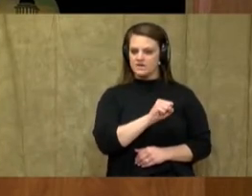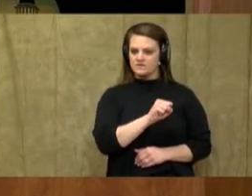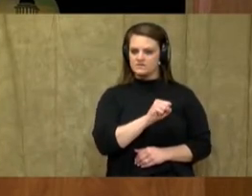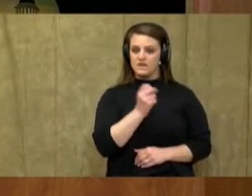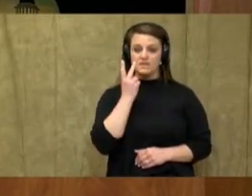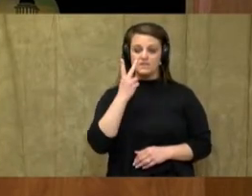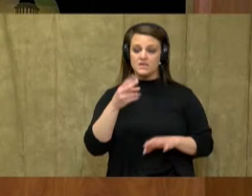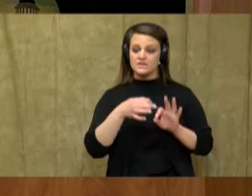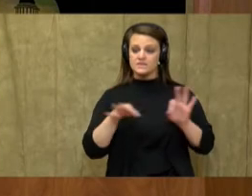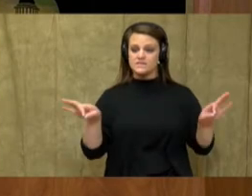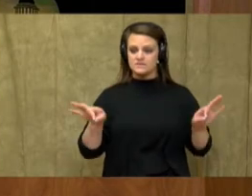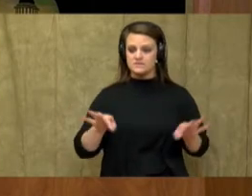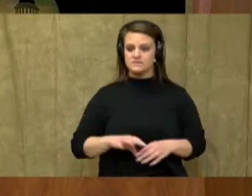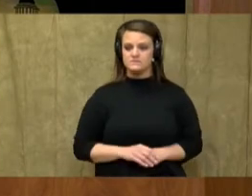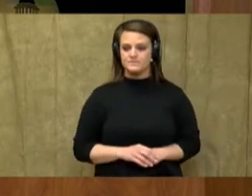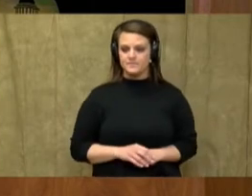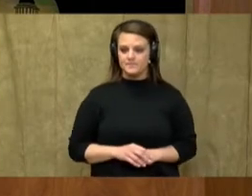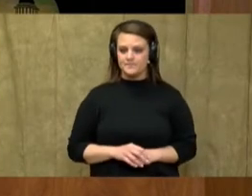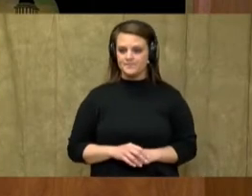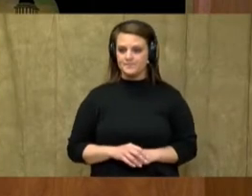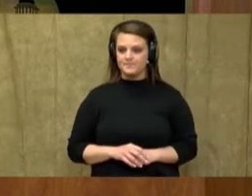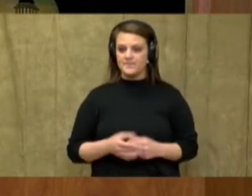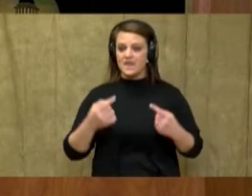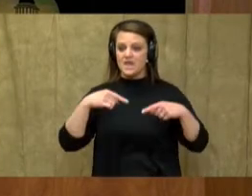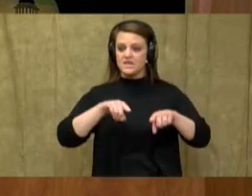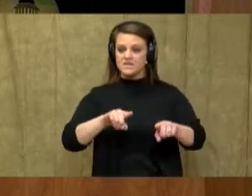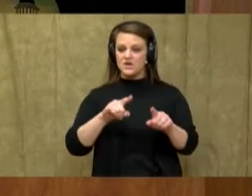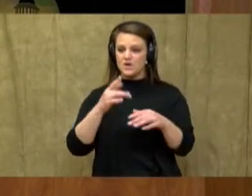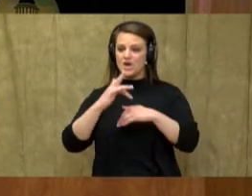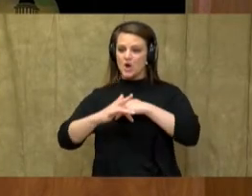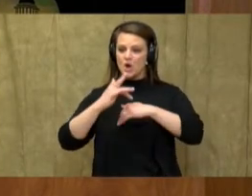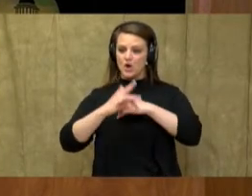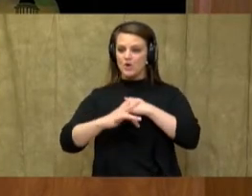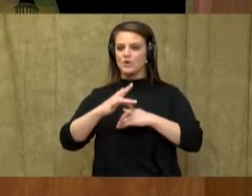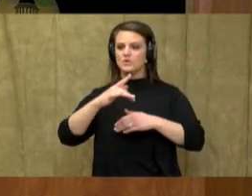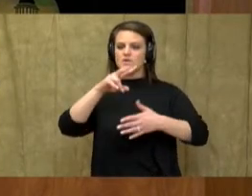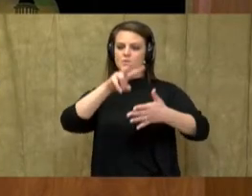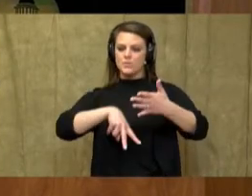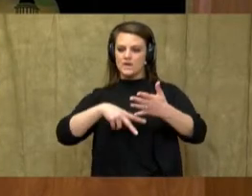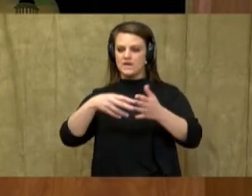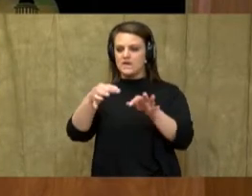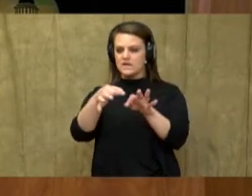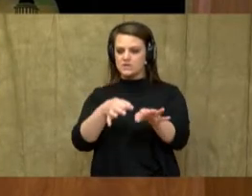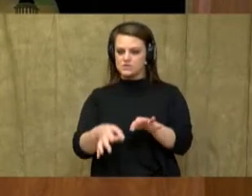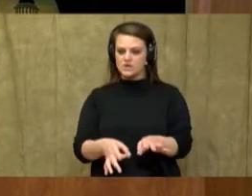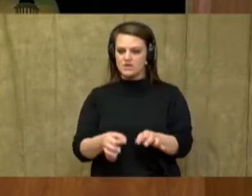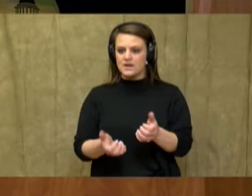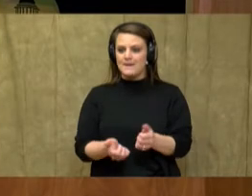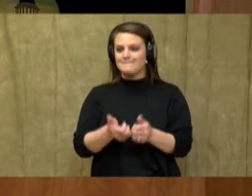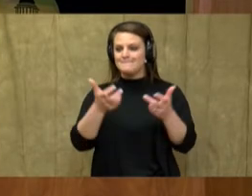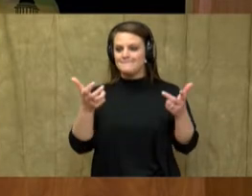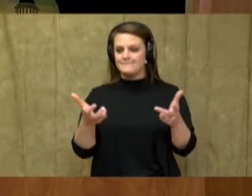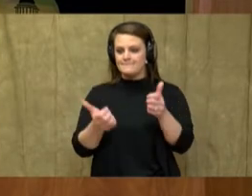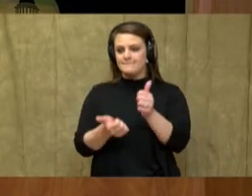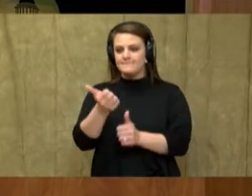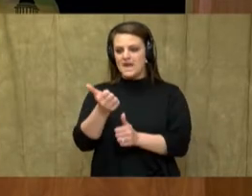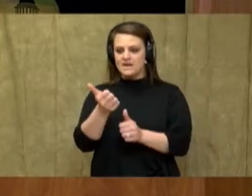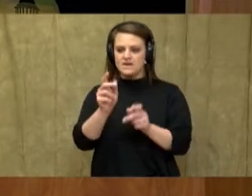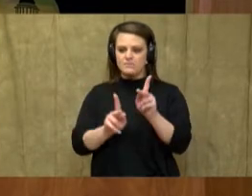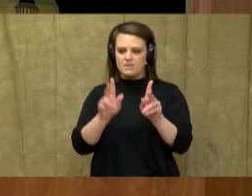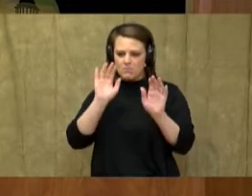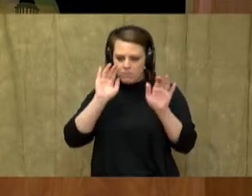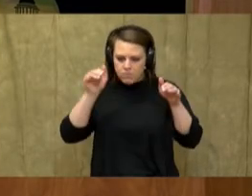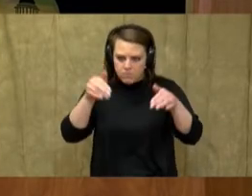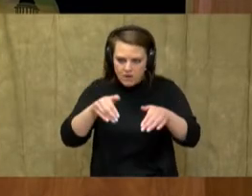Let's look at the sentence. During early reading instruction, many focus on phonics. Well, we know that